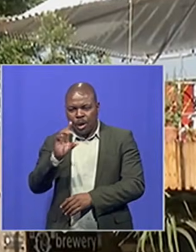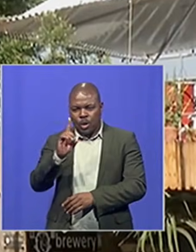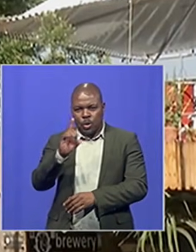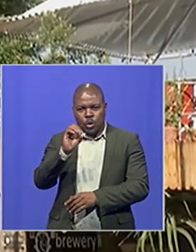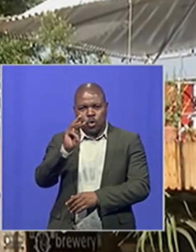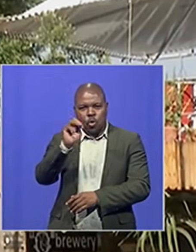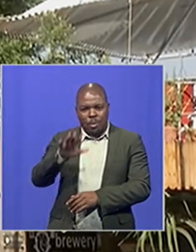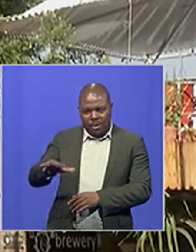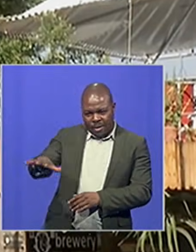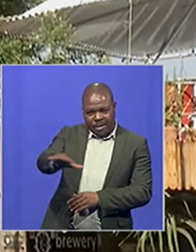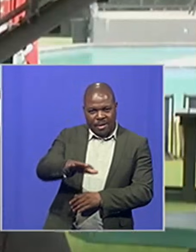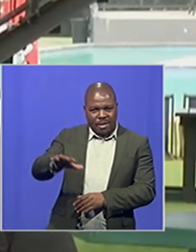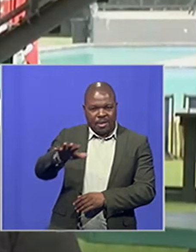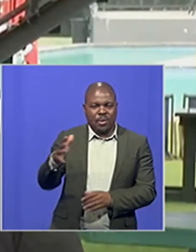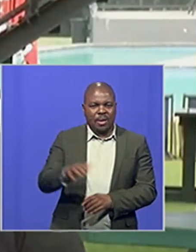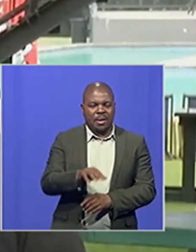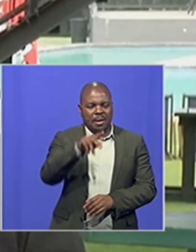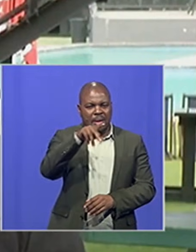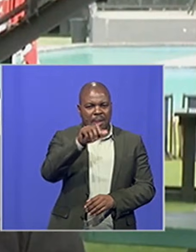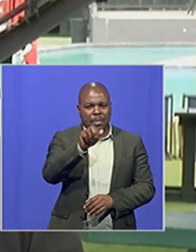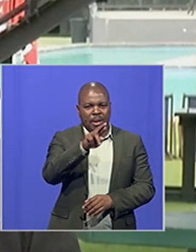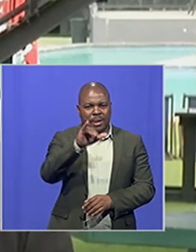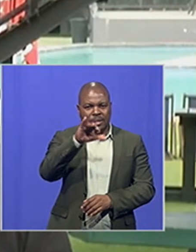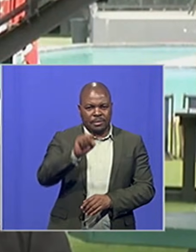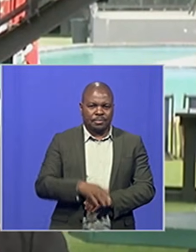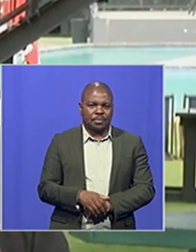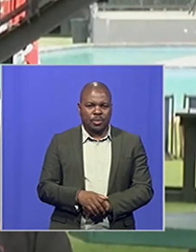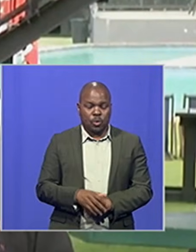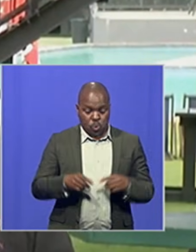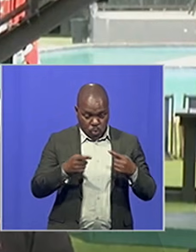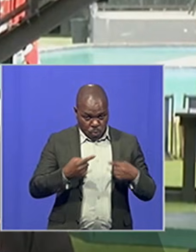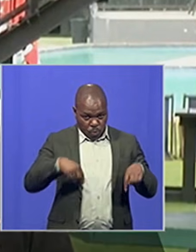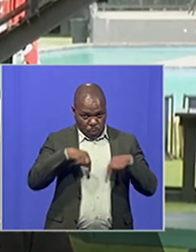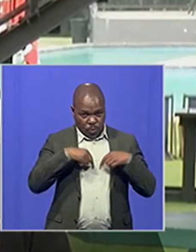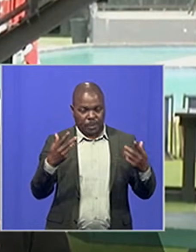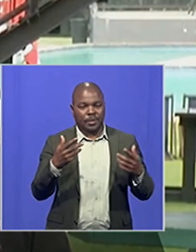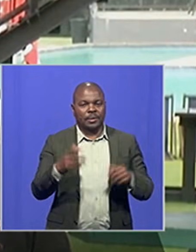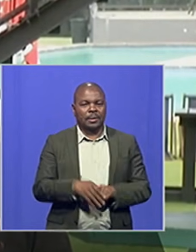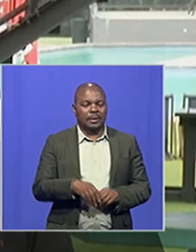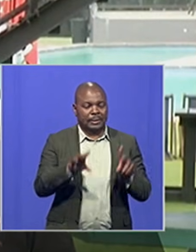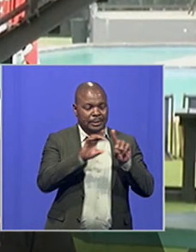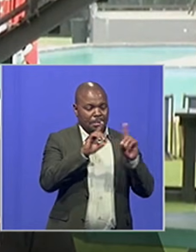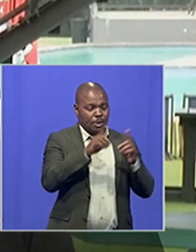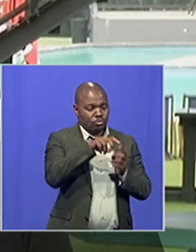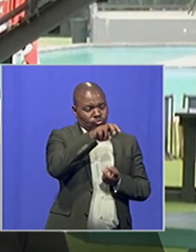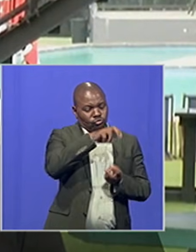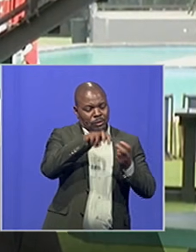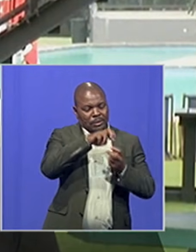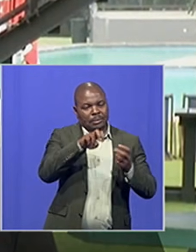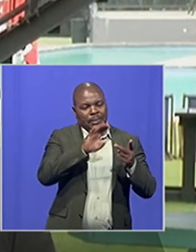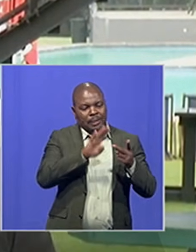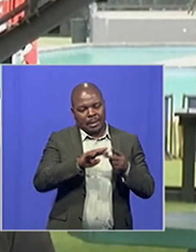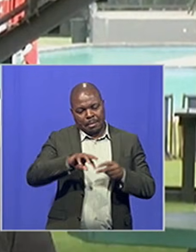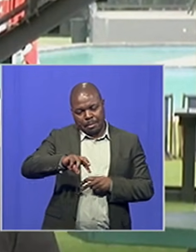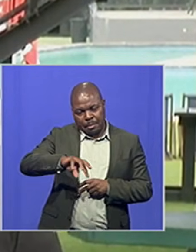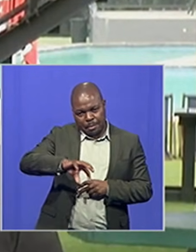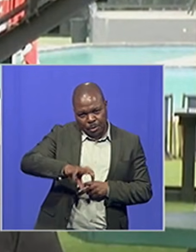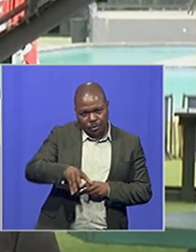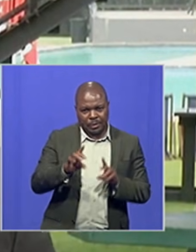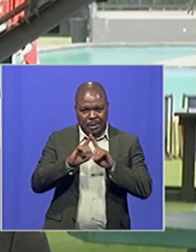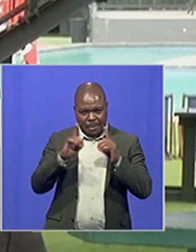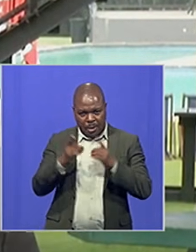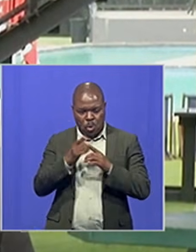Paris and Fredefort. We working closely together with the Department of Tourism, provincial department. We